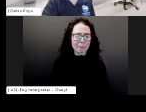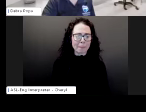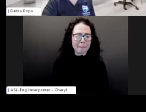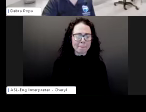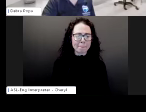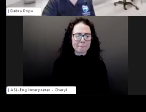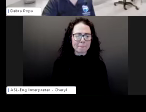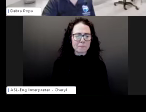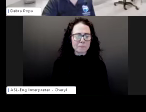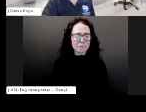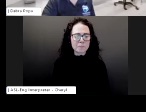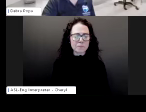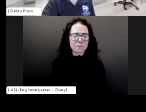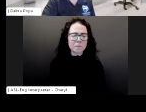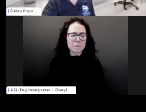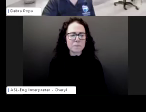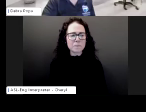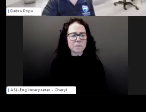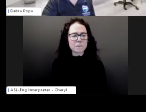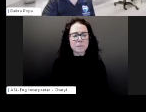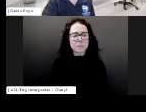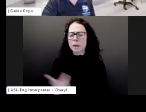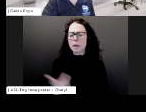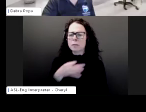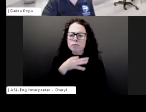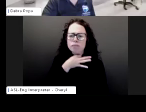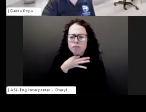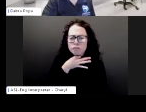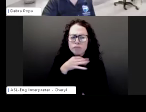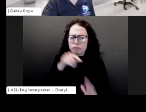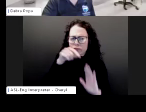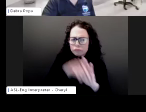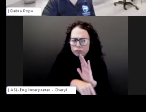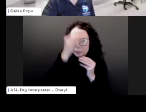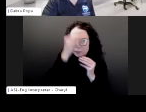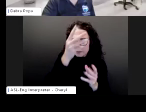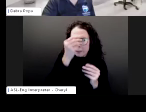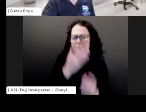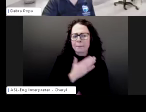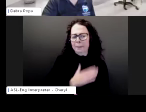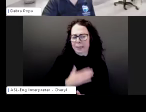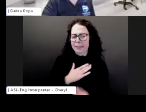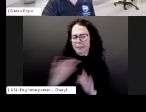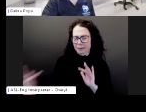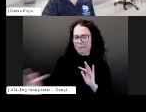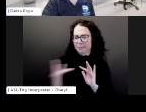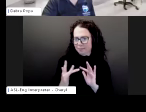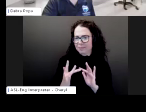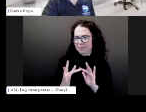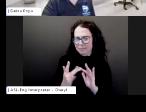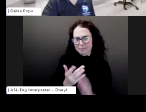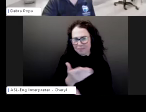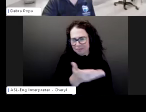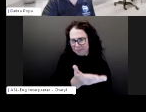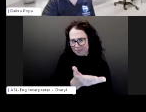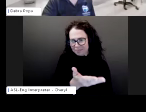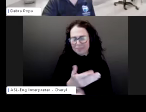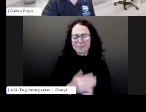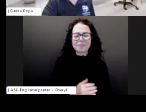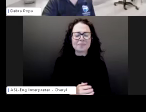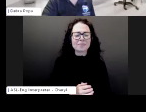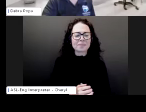want to follow or if need more information from us, please reach out to us in the future.